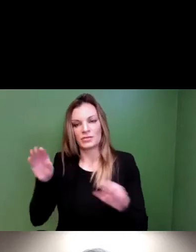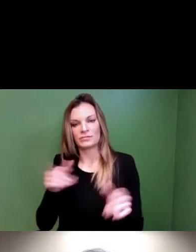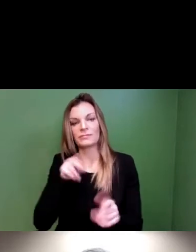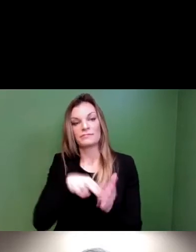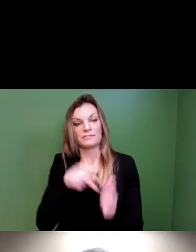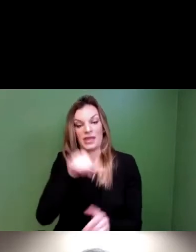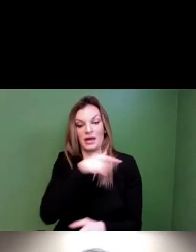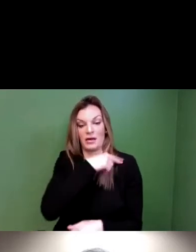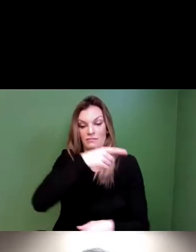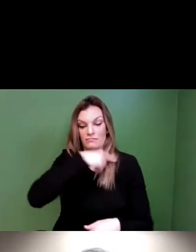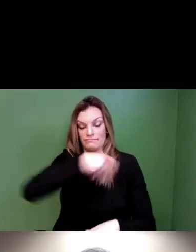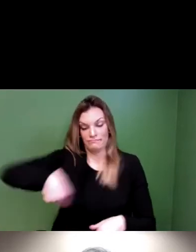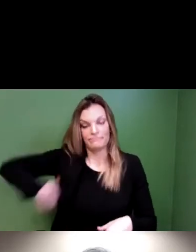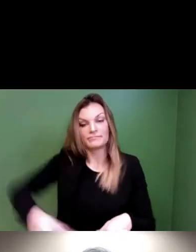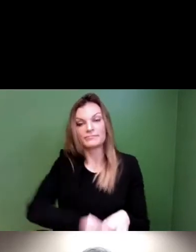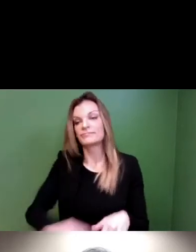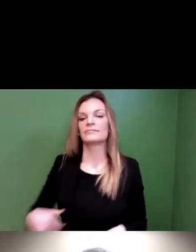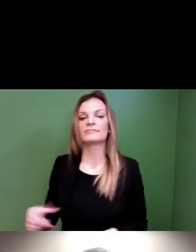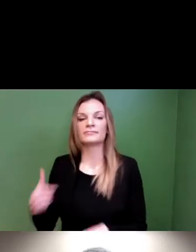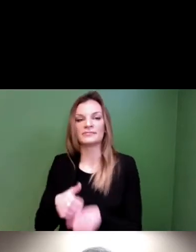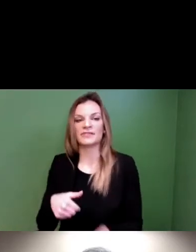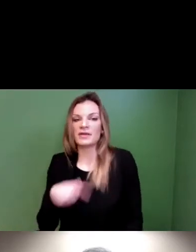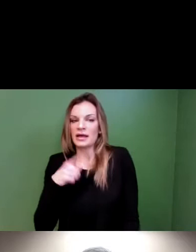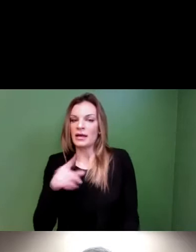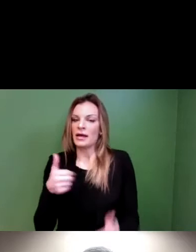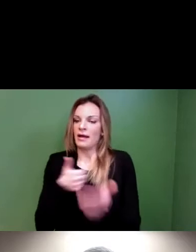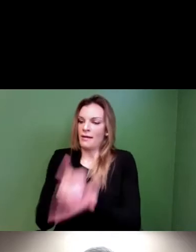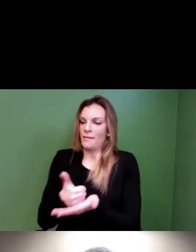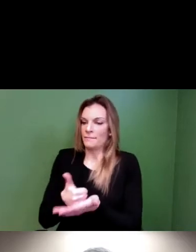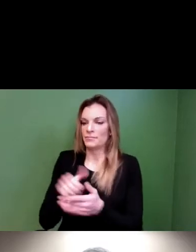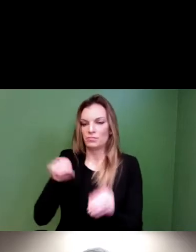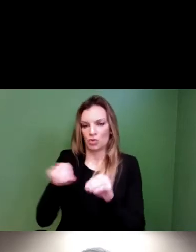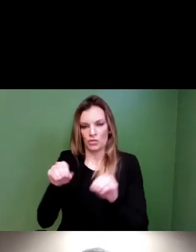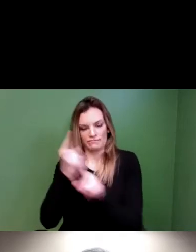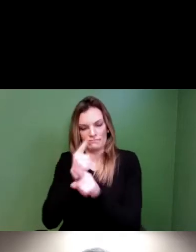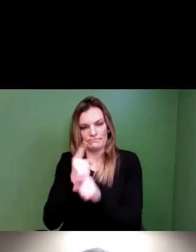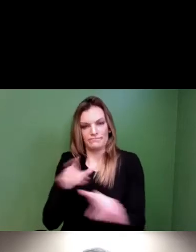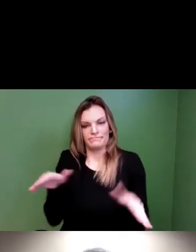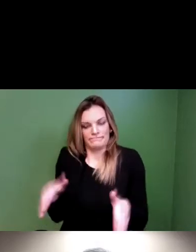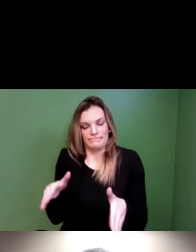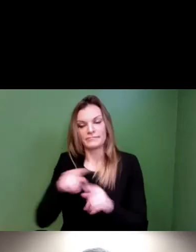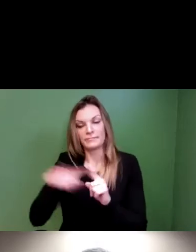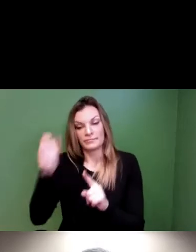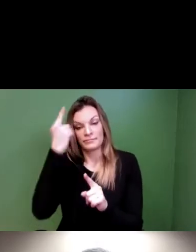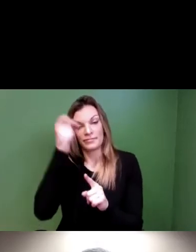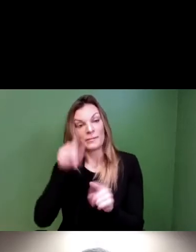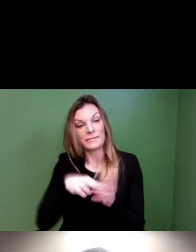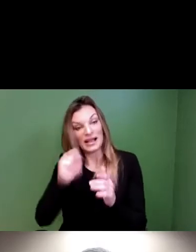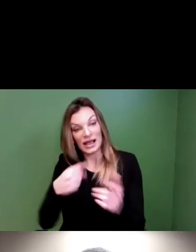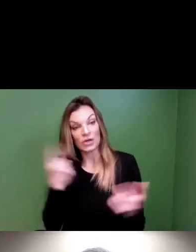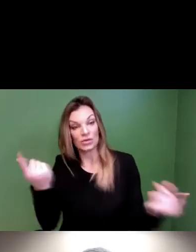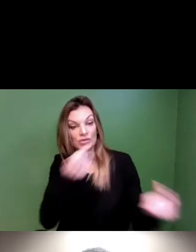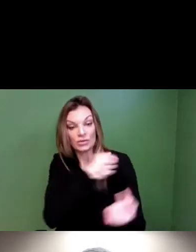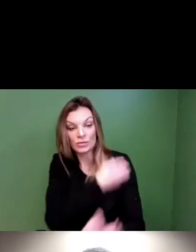you see. And that's a very unuseful arm. You really can't use that arm the way it is. It's contracted, and